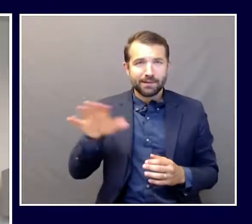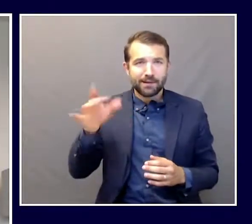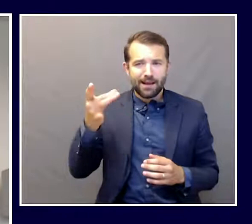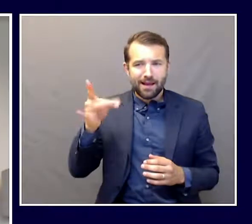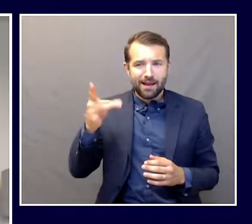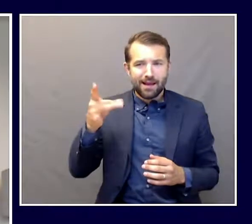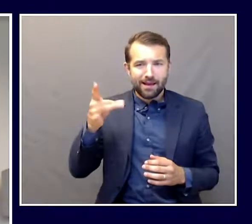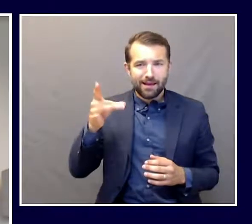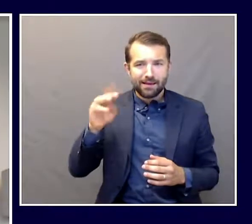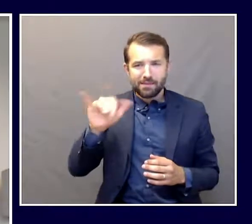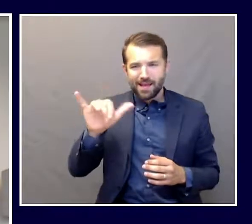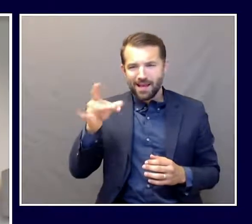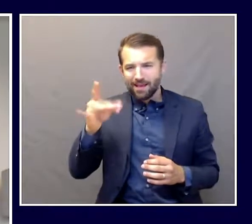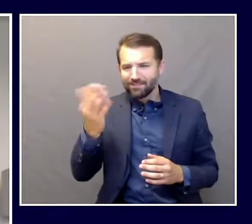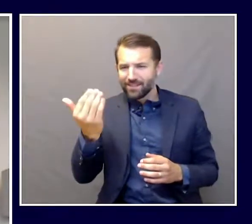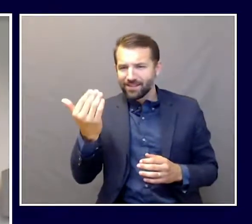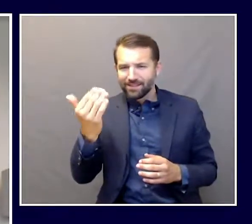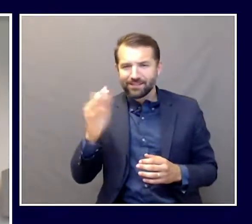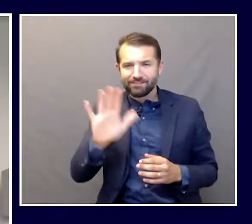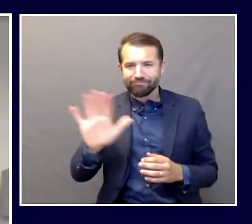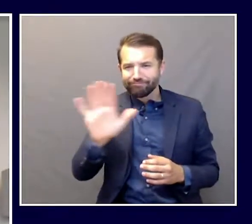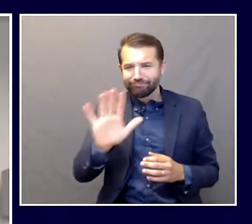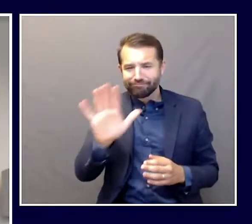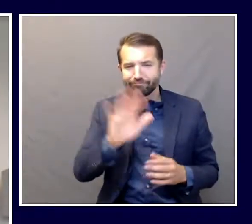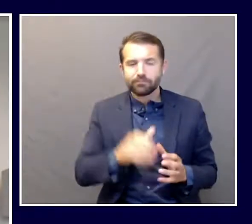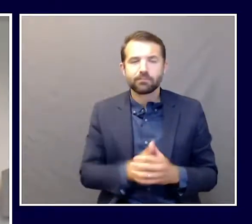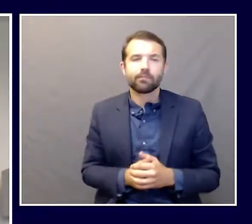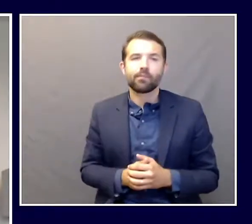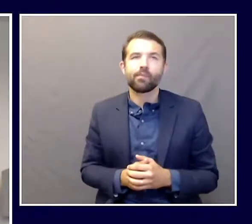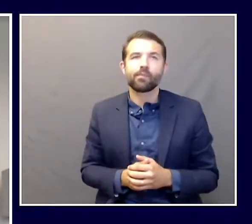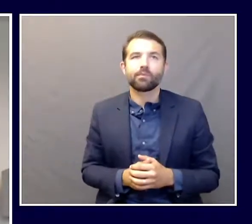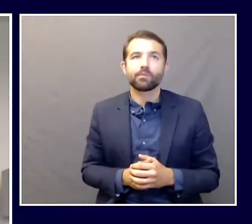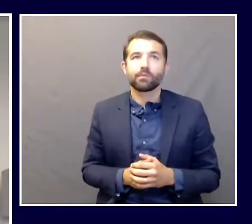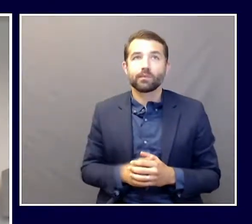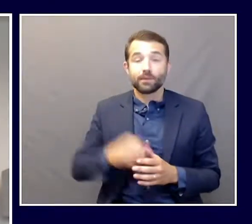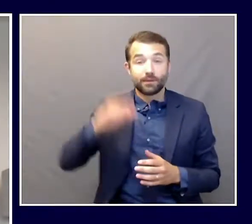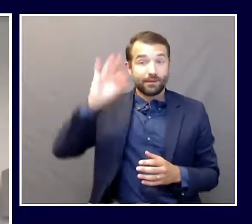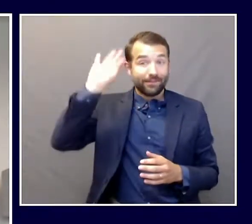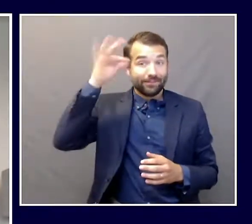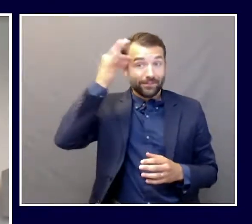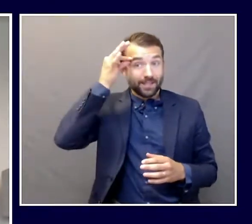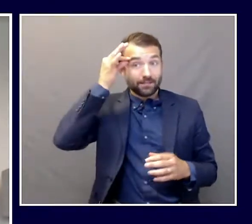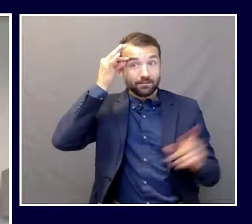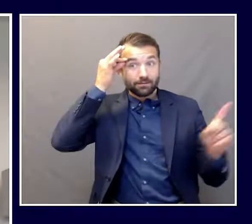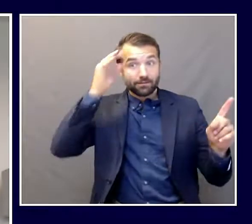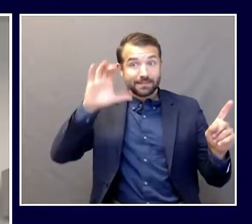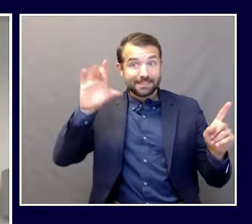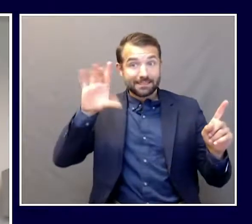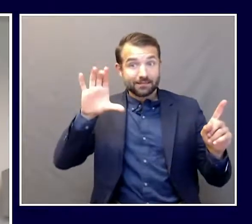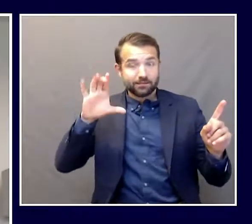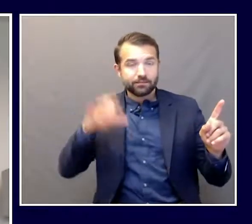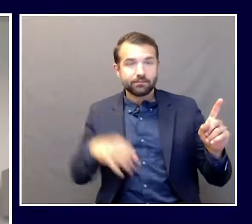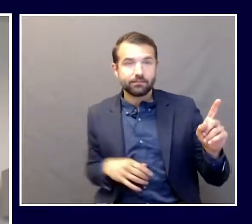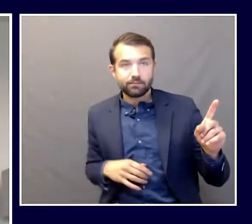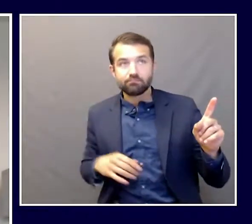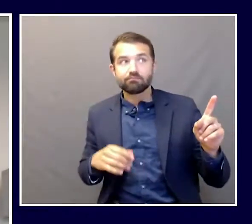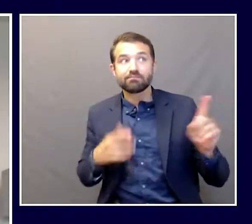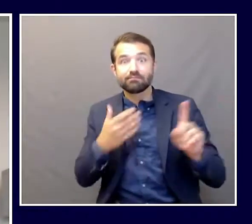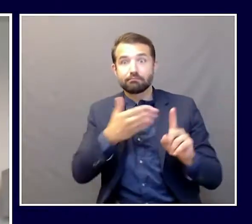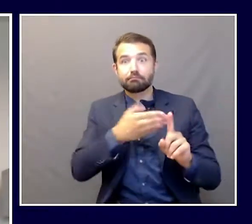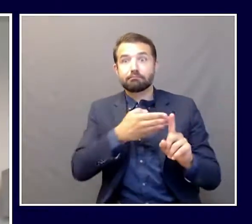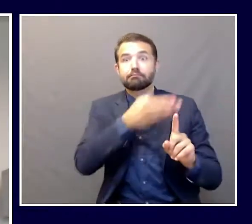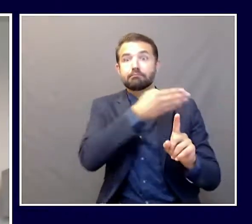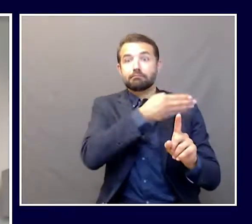and the federal government changed their thinking with respect to wasted doses or unused doses. At